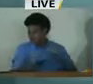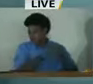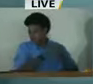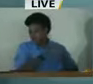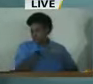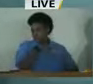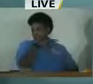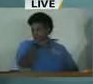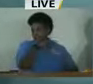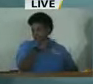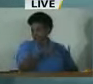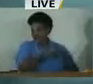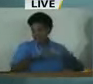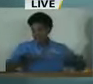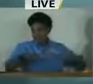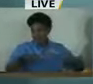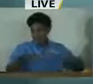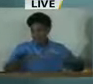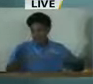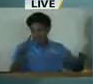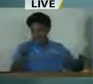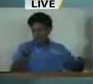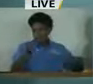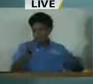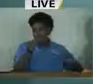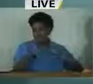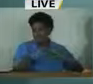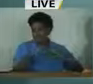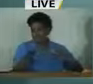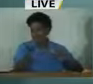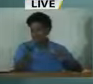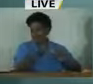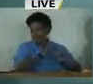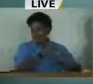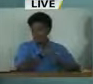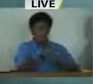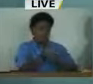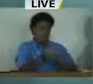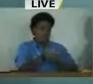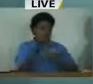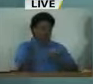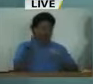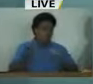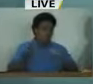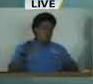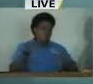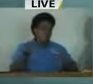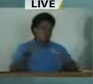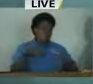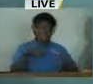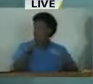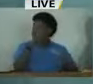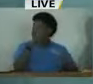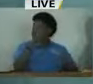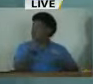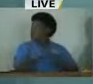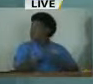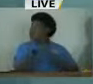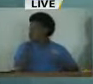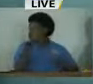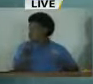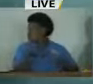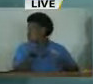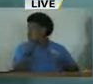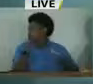unfair, it is hypocritical for us, it is hypocritical for us